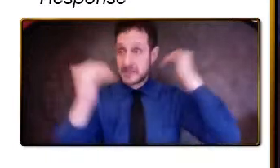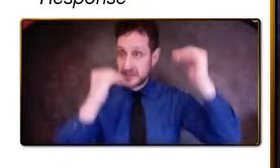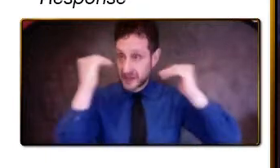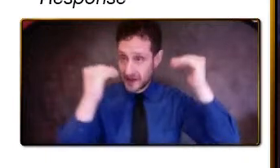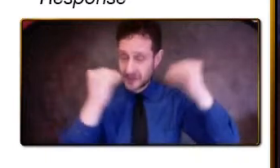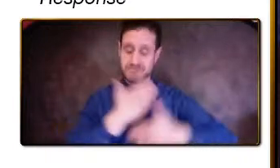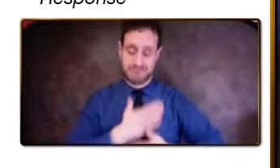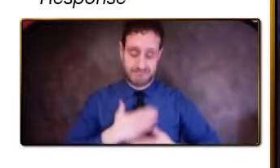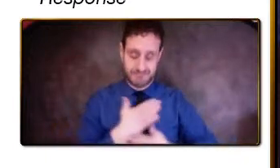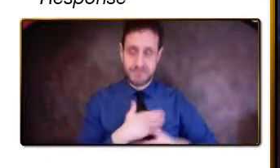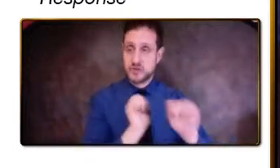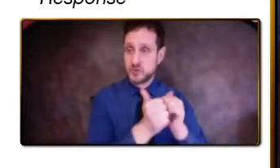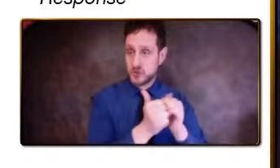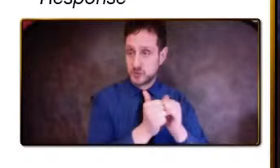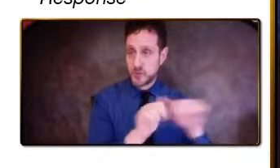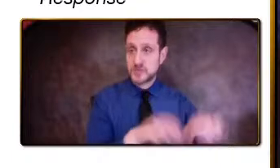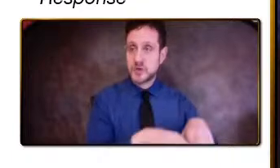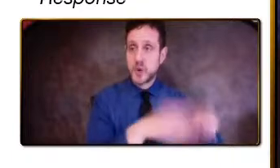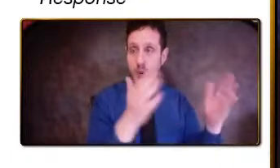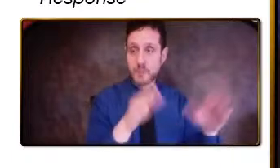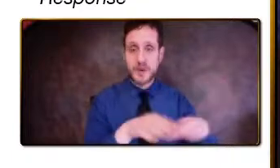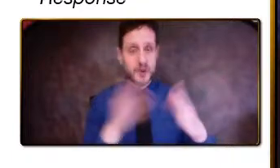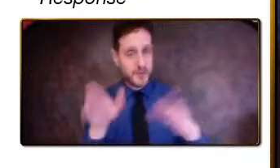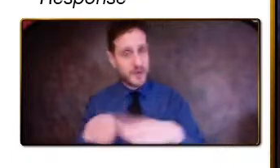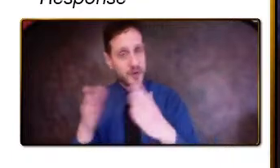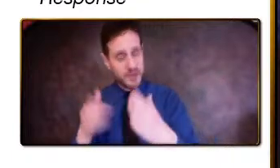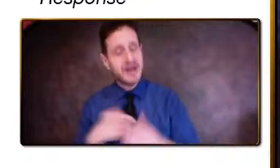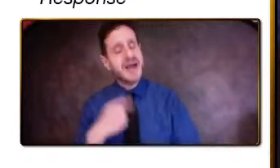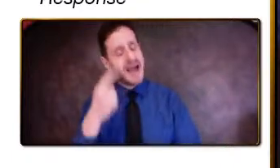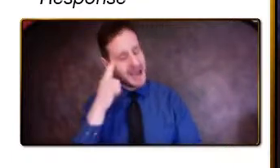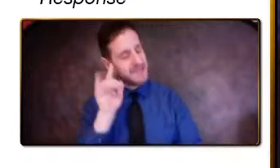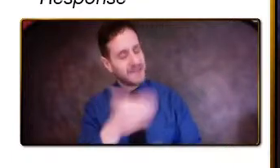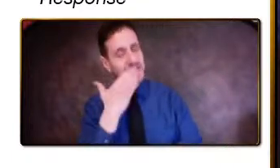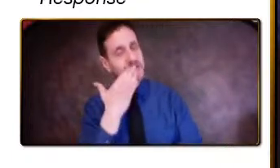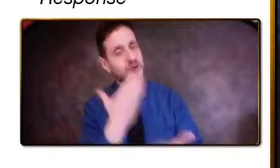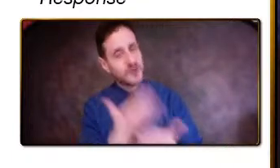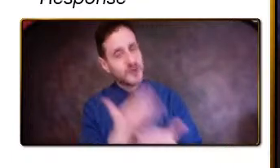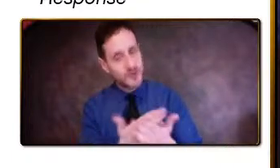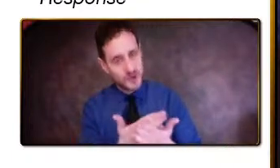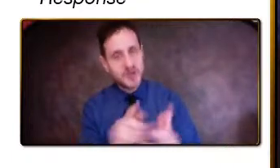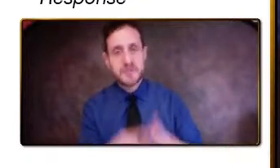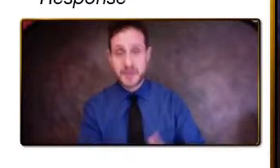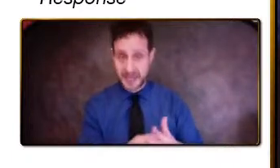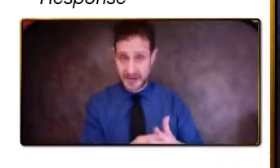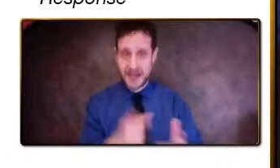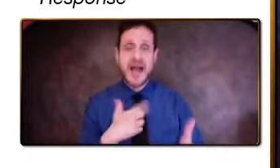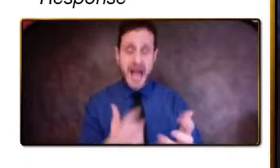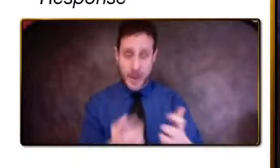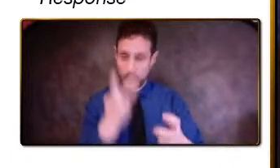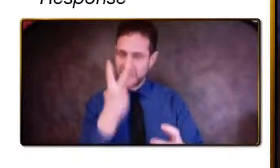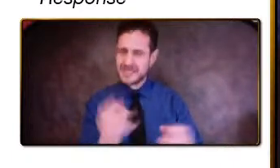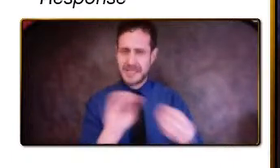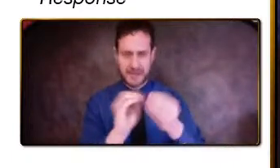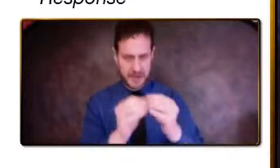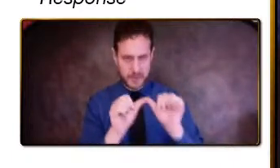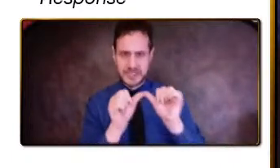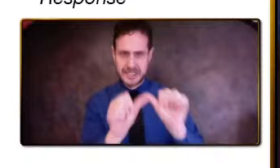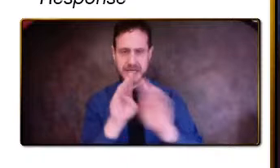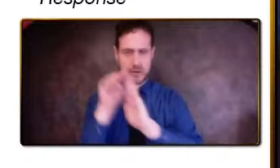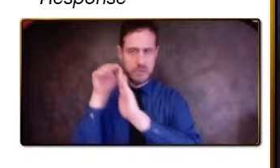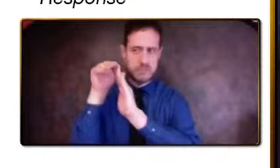up. And so I think that's a good beginning. I would like to see the numbers continue